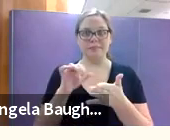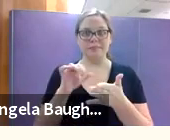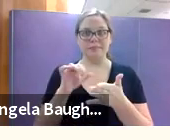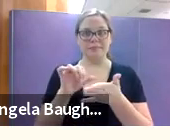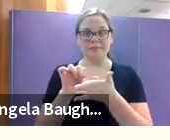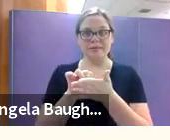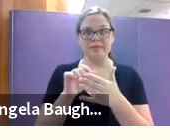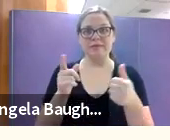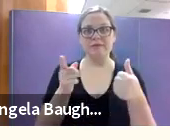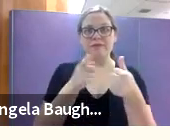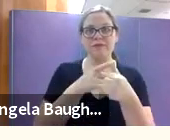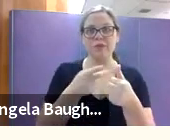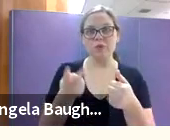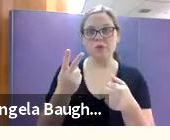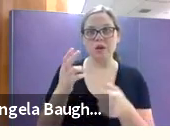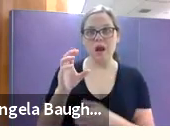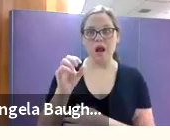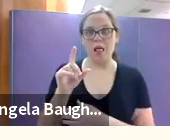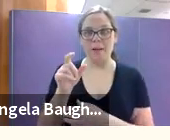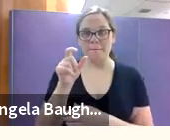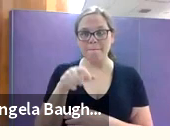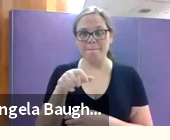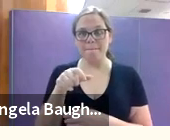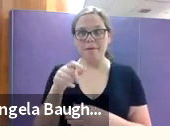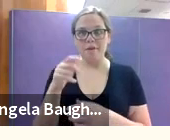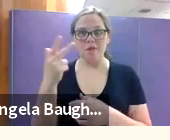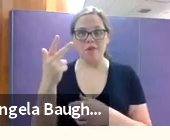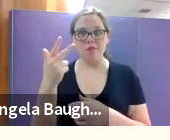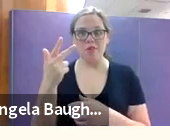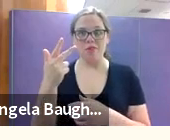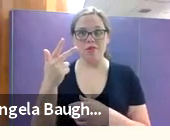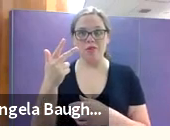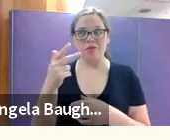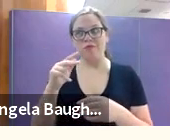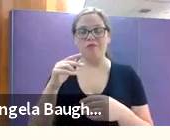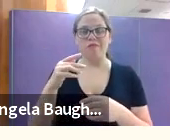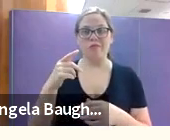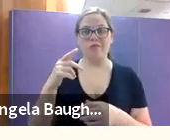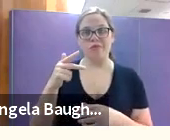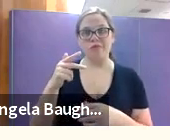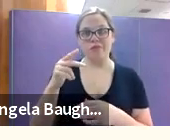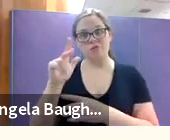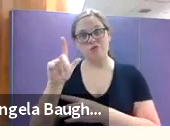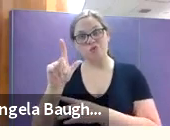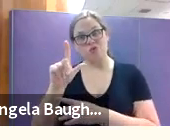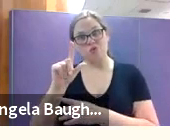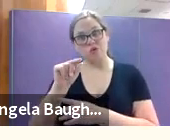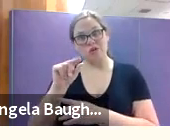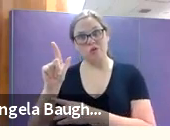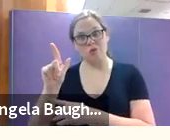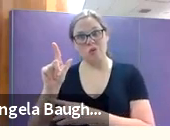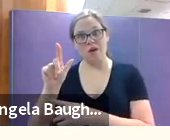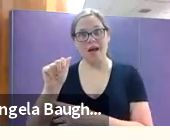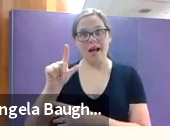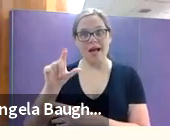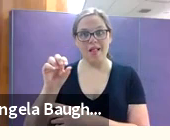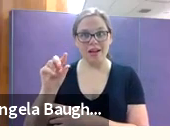2 columns, allocations based on third quarter projections, as the 2021 allocations for